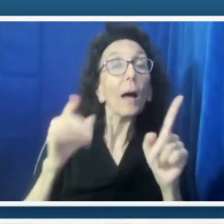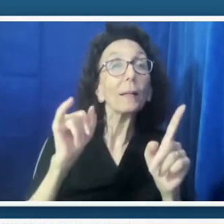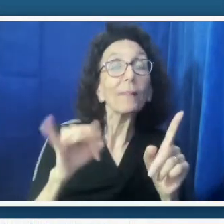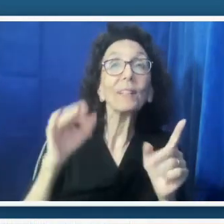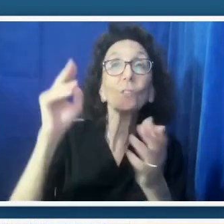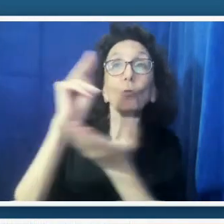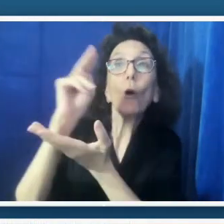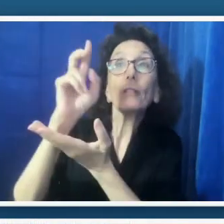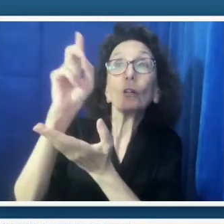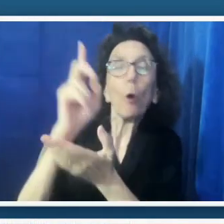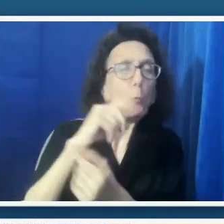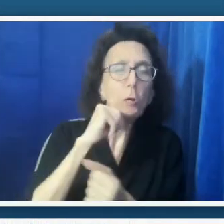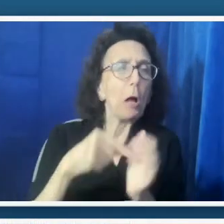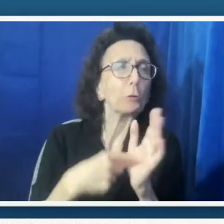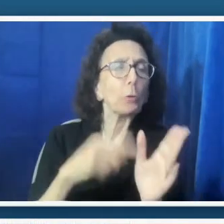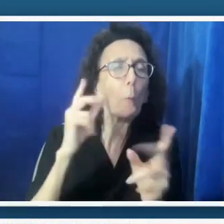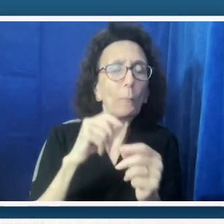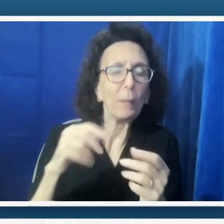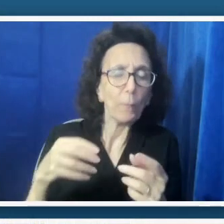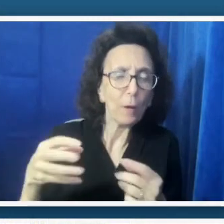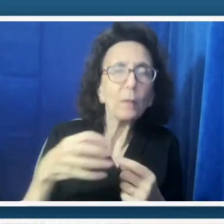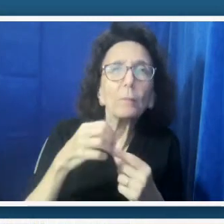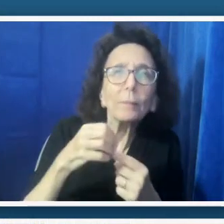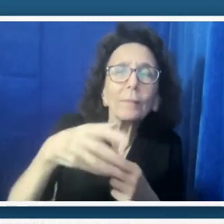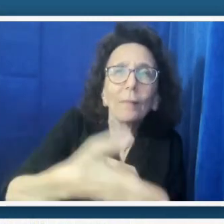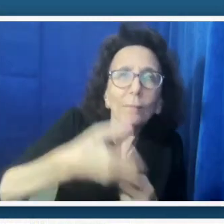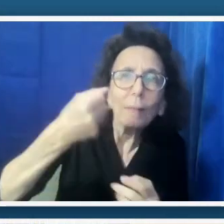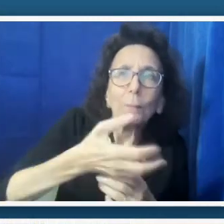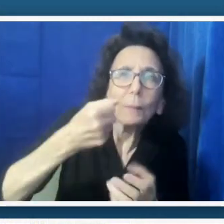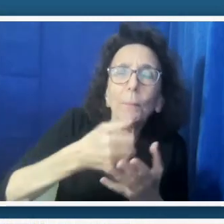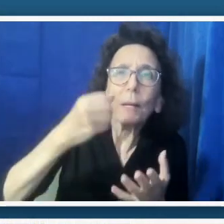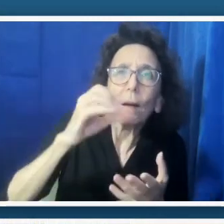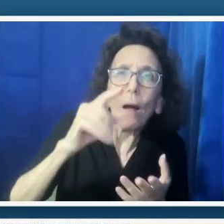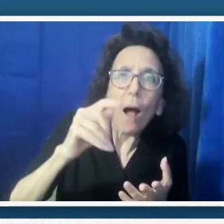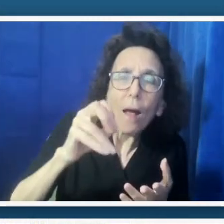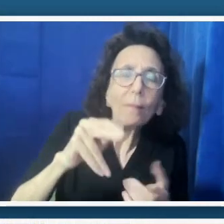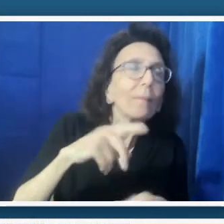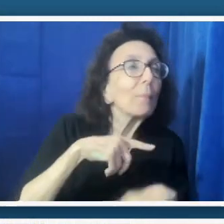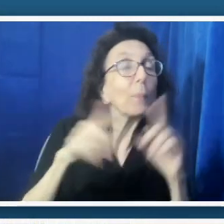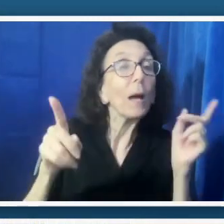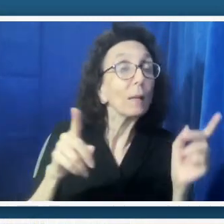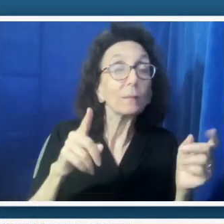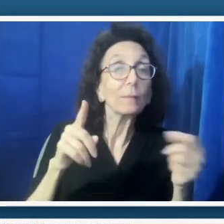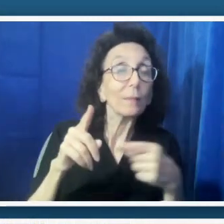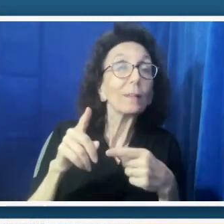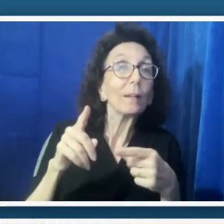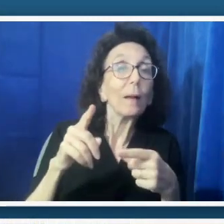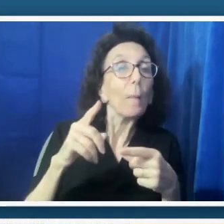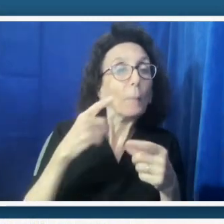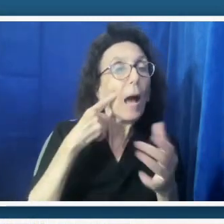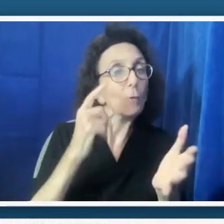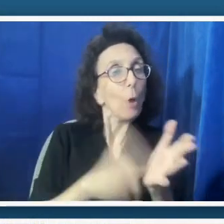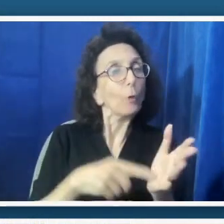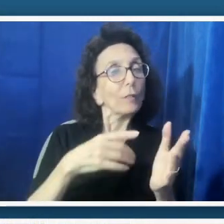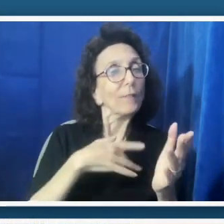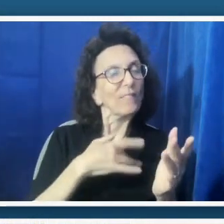But as far as, so in that sense, I did choose ones that had that similarity. Mm-hmm. But